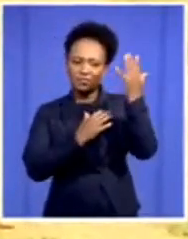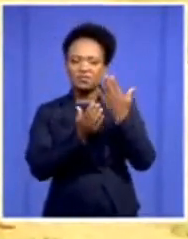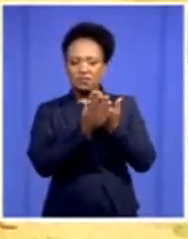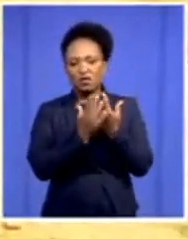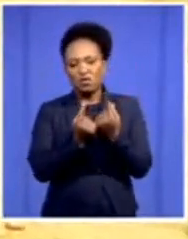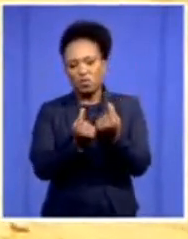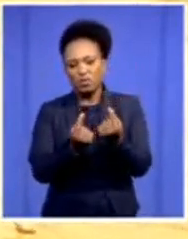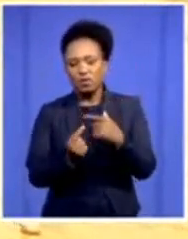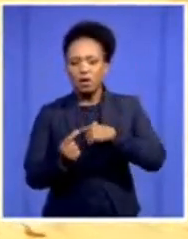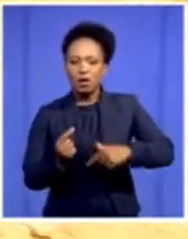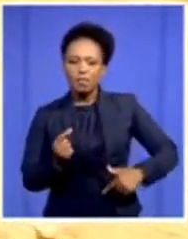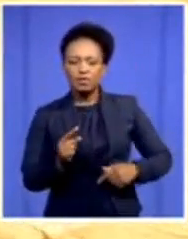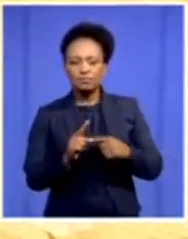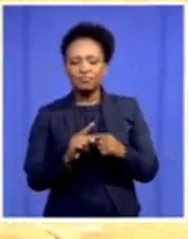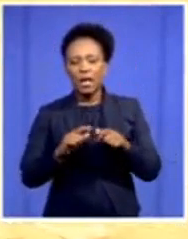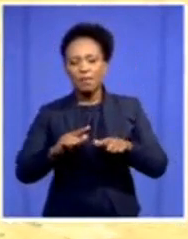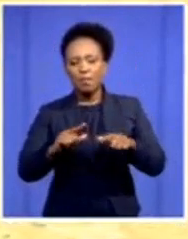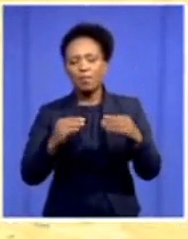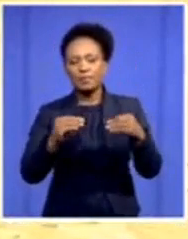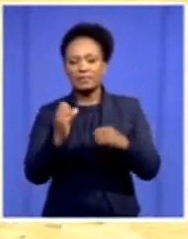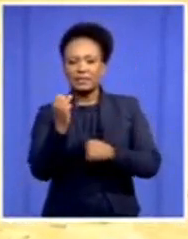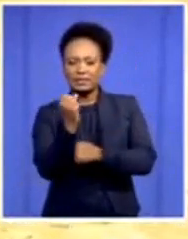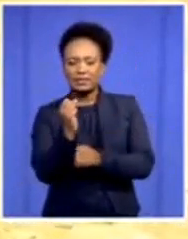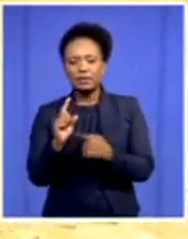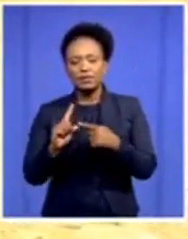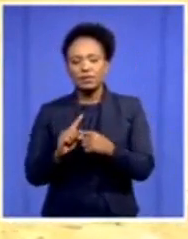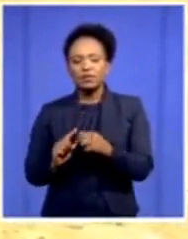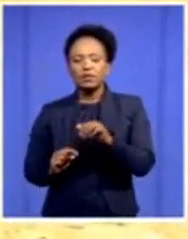Business Chamber, Mr. Albert Jeleni,